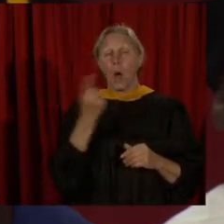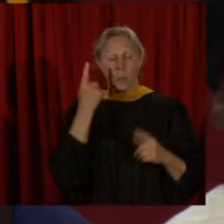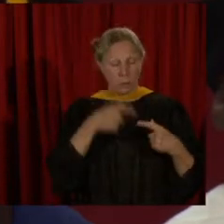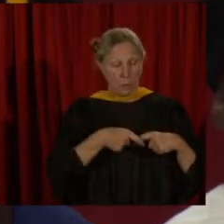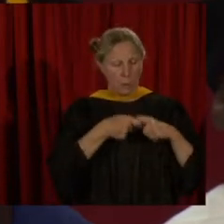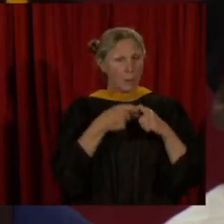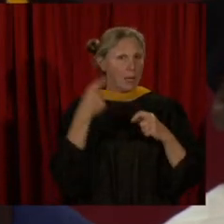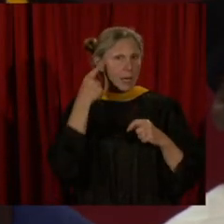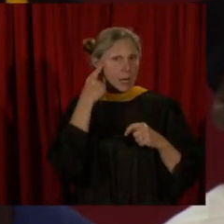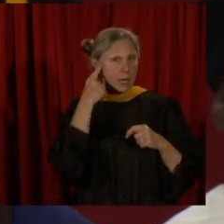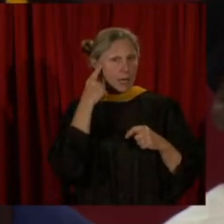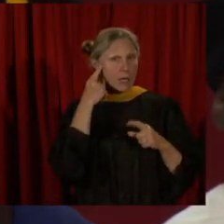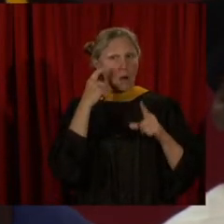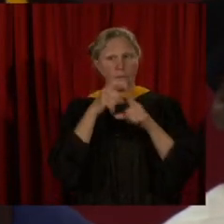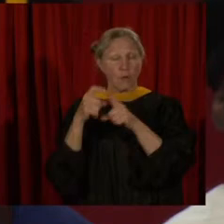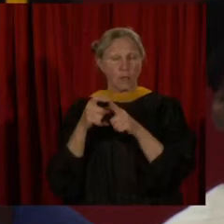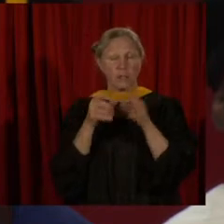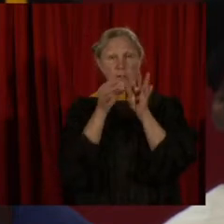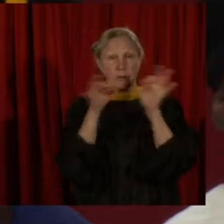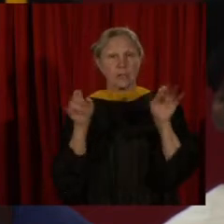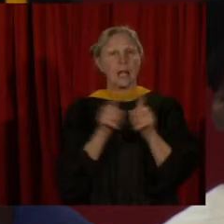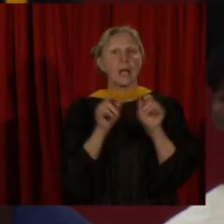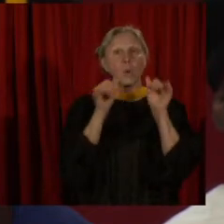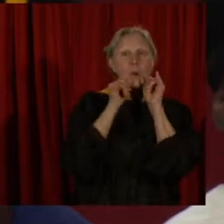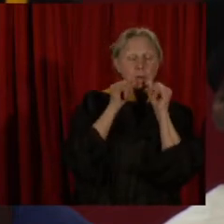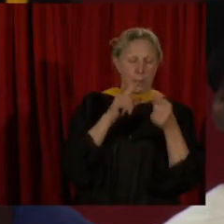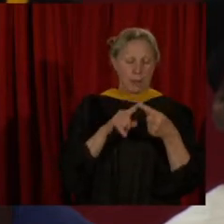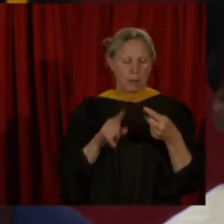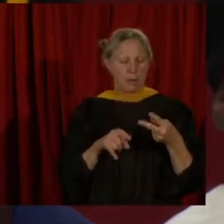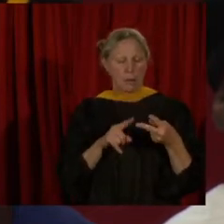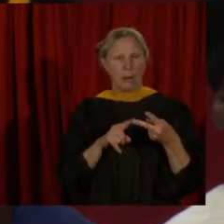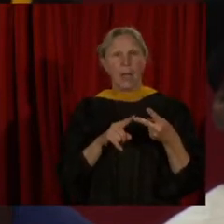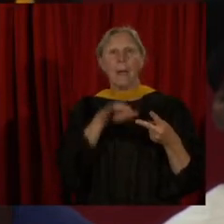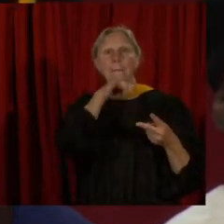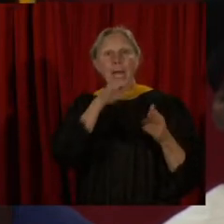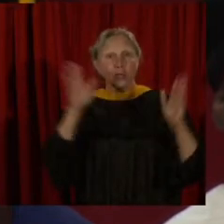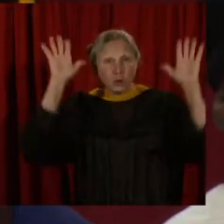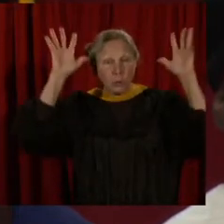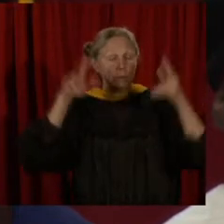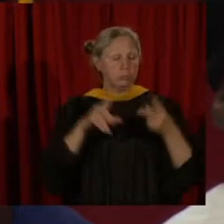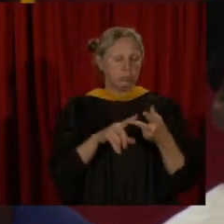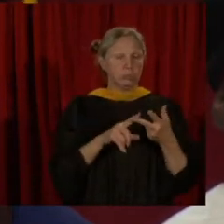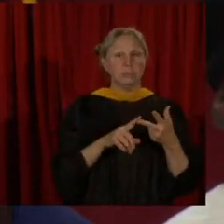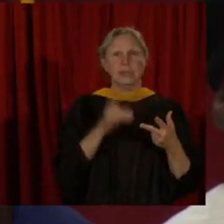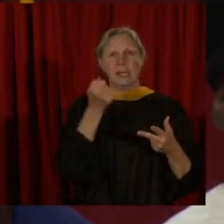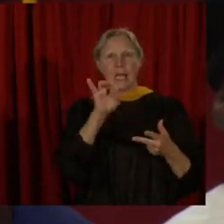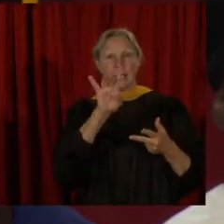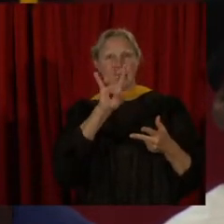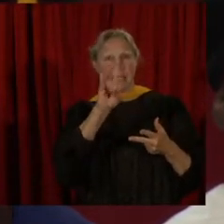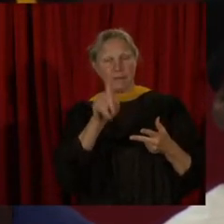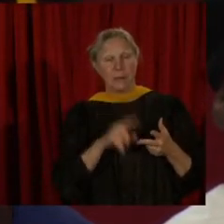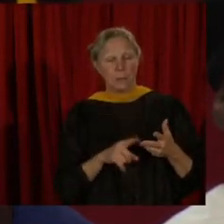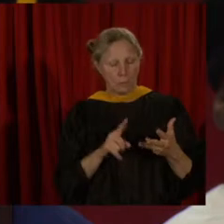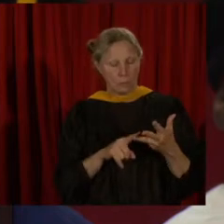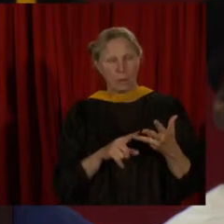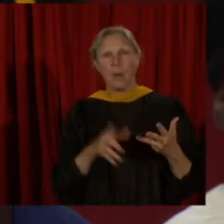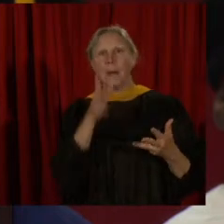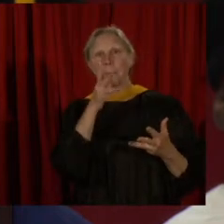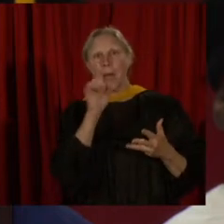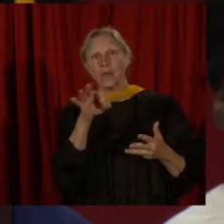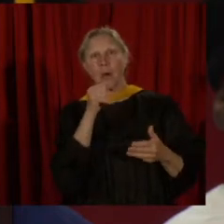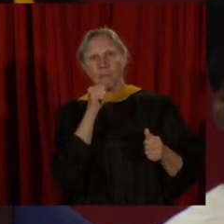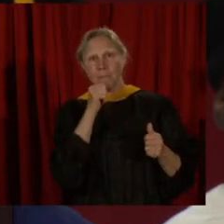we hear words or phrases like Razorbacks, Pig Suey, 1871, Mother of